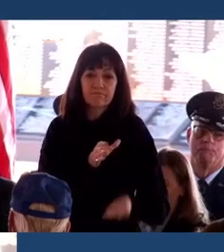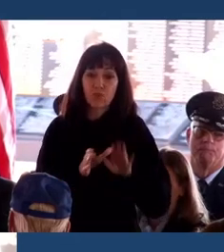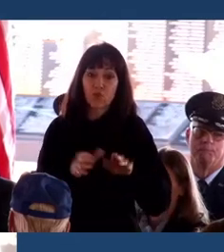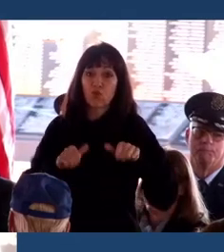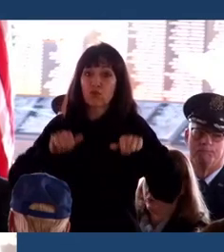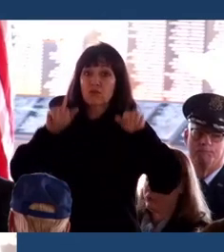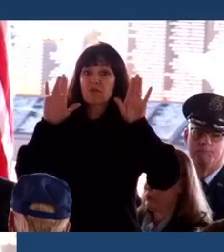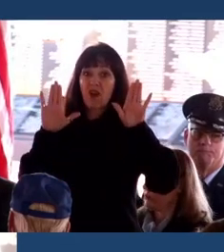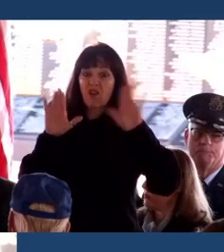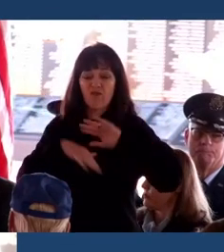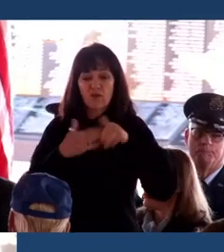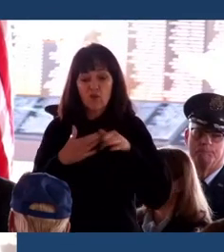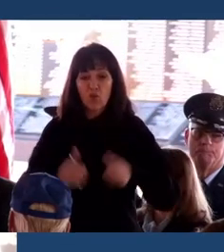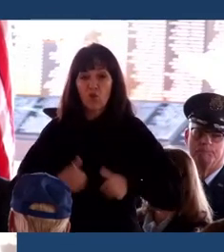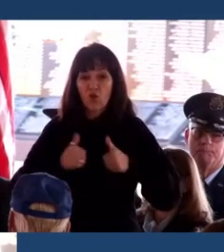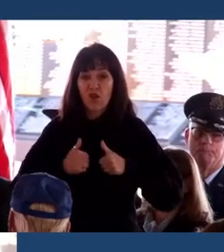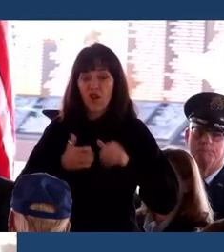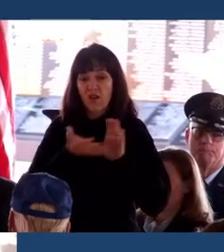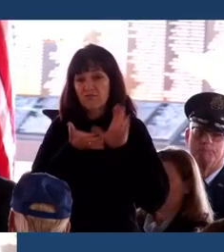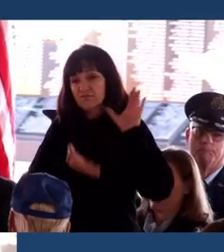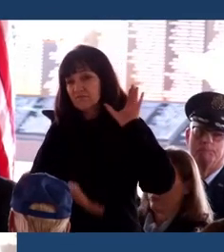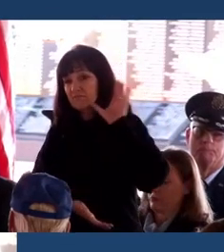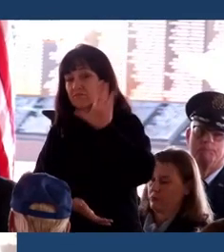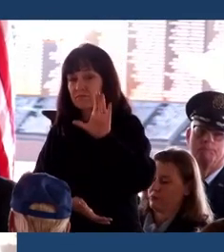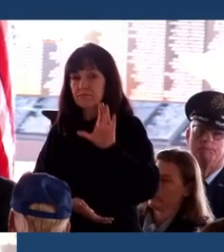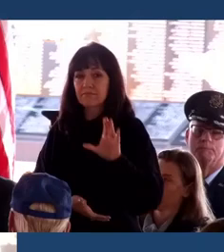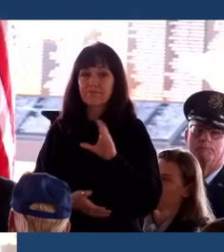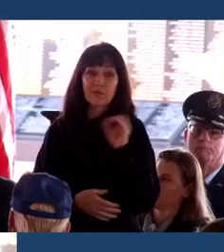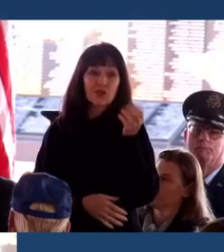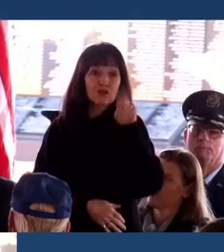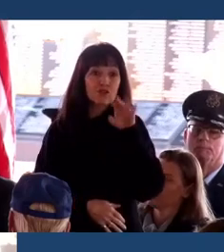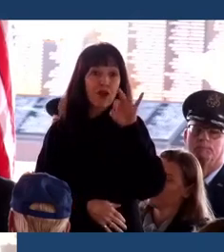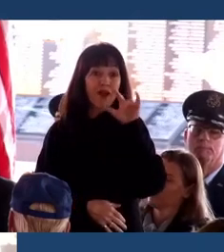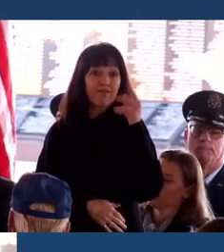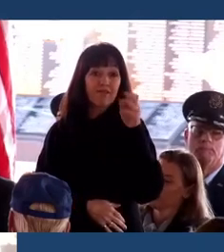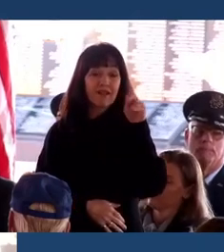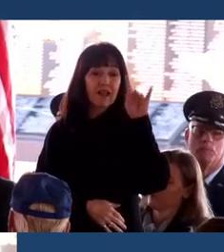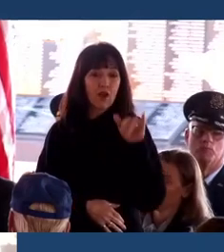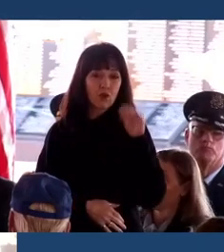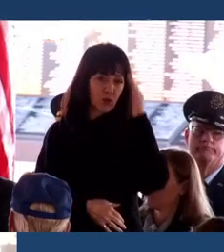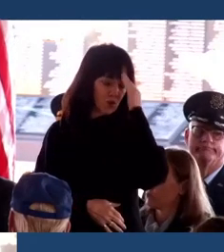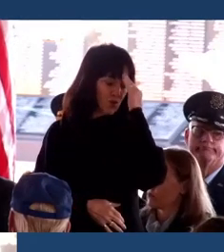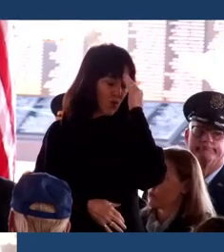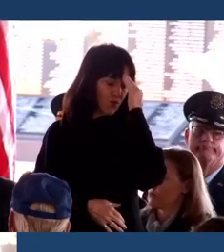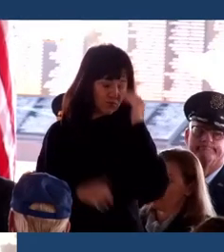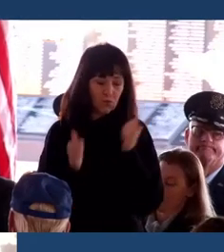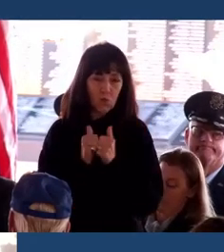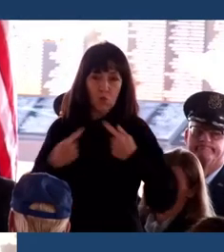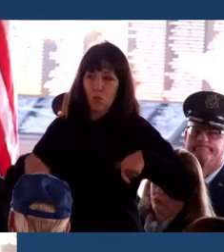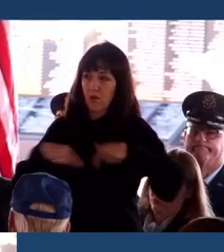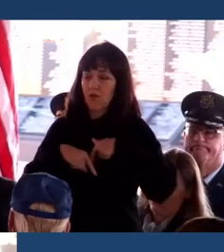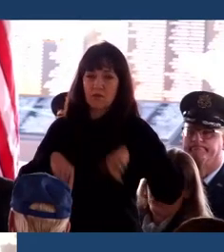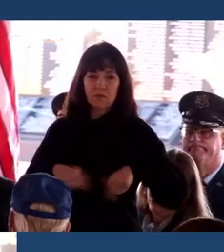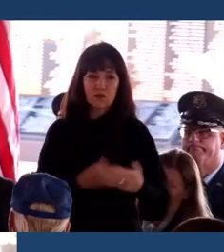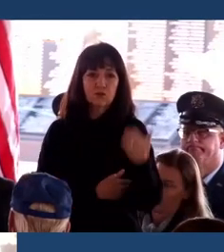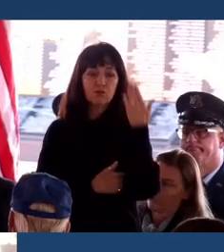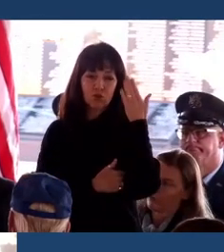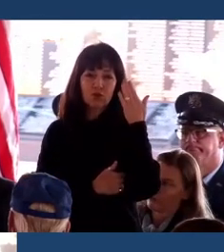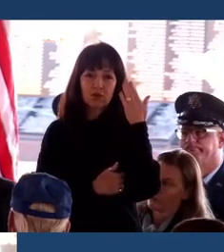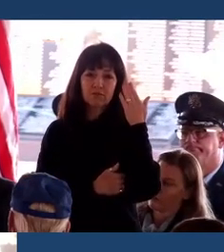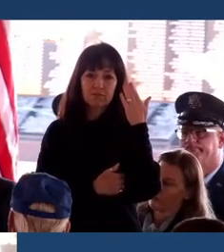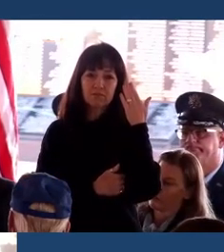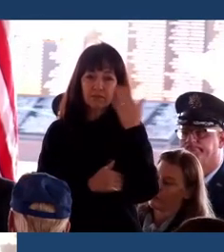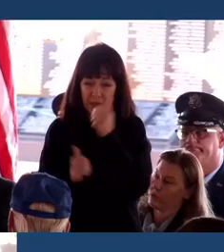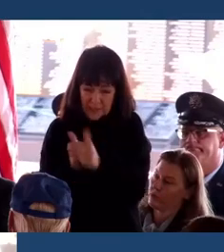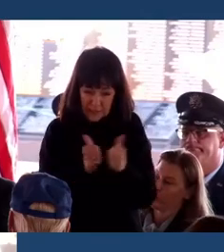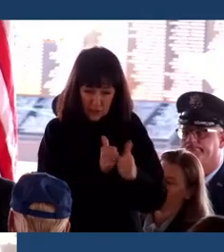I recognize, including the brother of John Flaherty, who I know is with us this morning. Each of